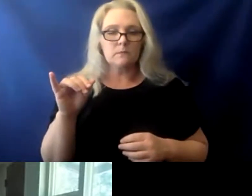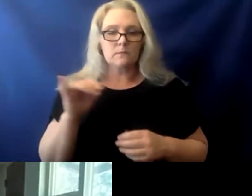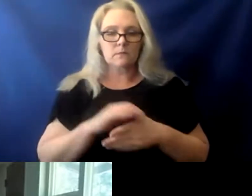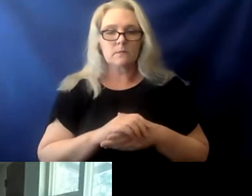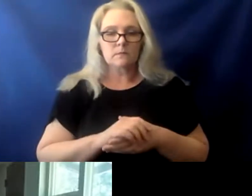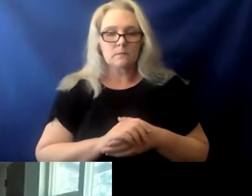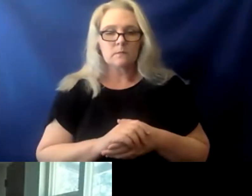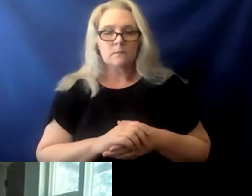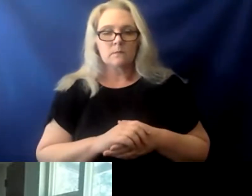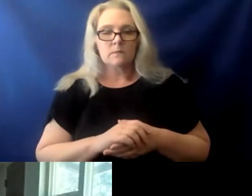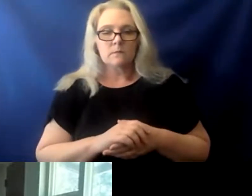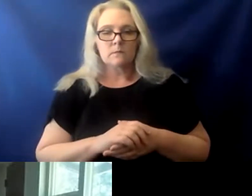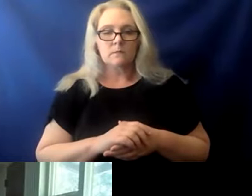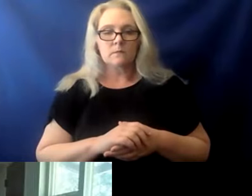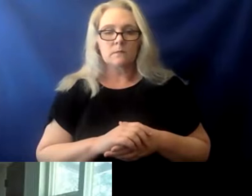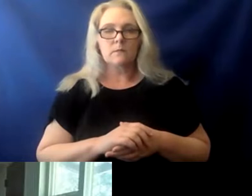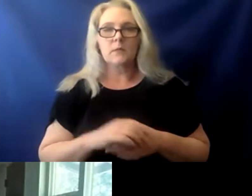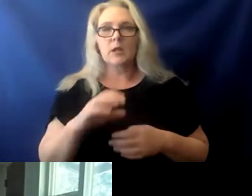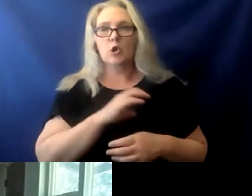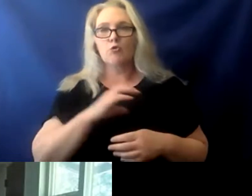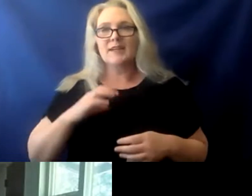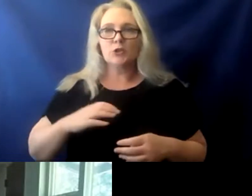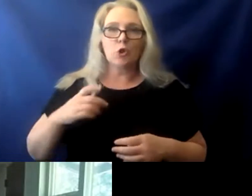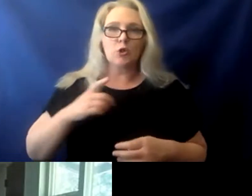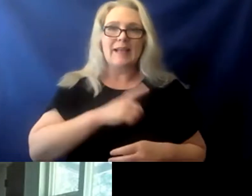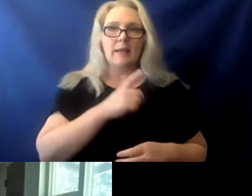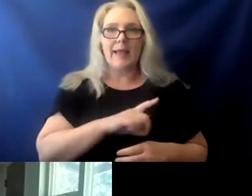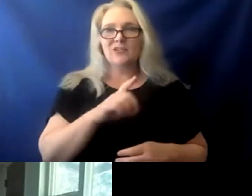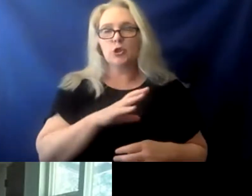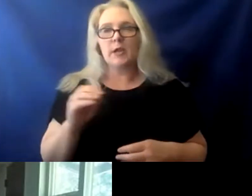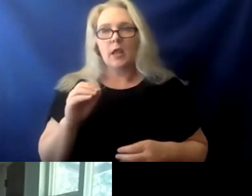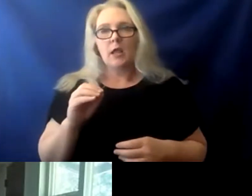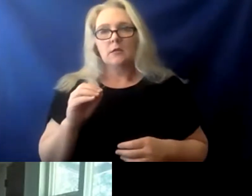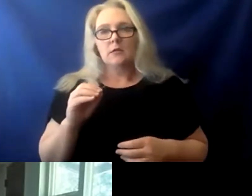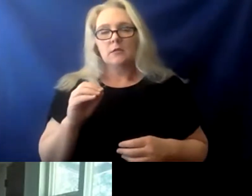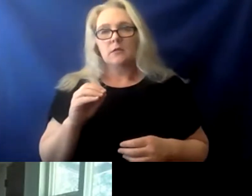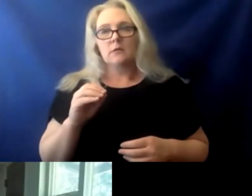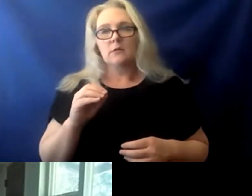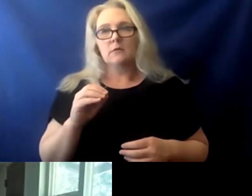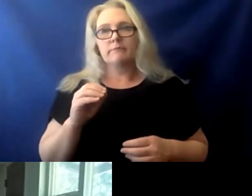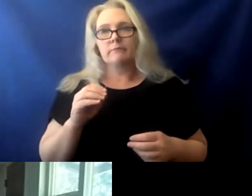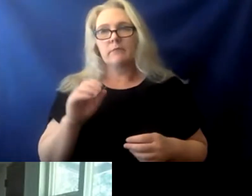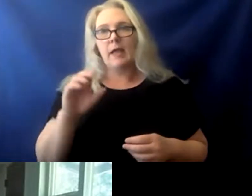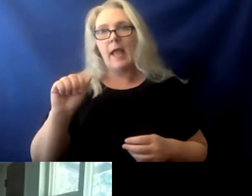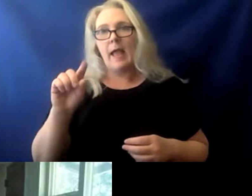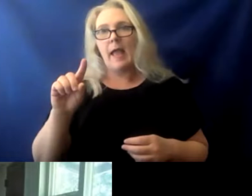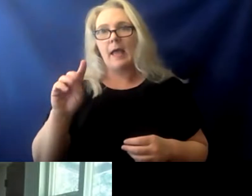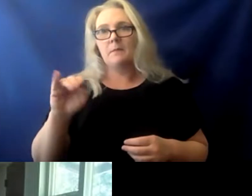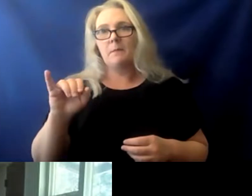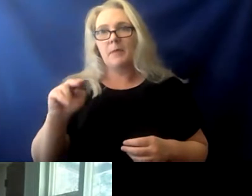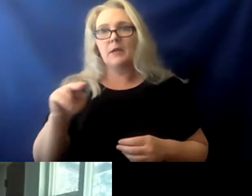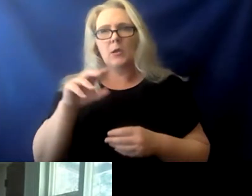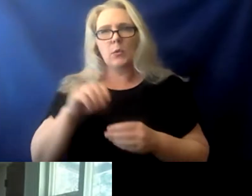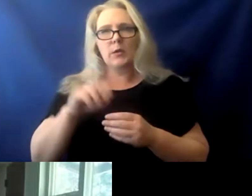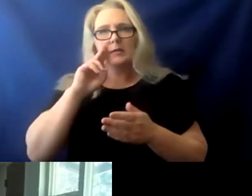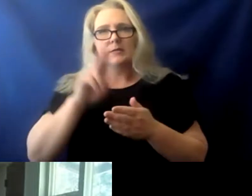which is our congressional delegation and, you know, a friendly administration, including a Secretary of